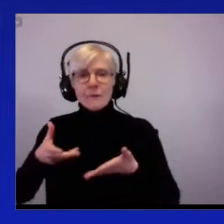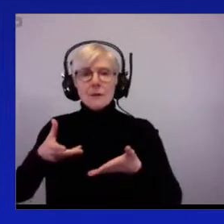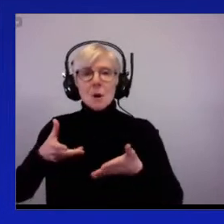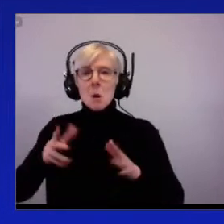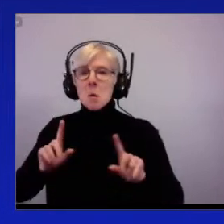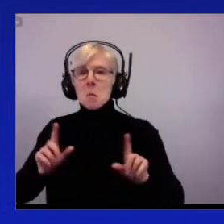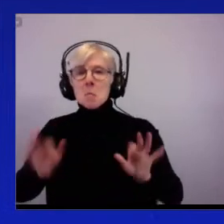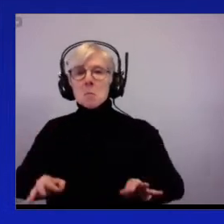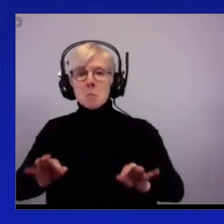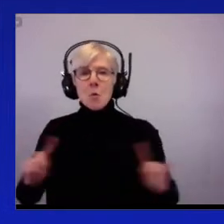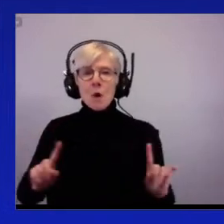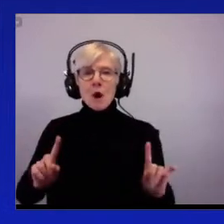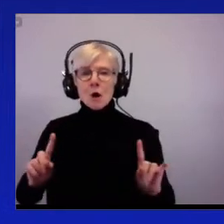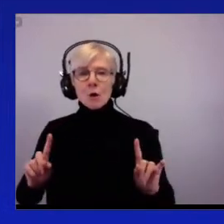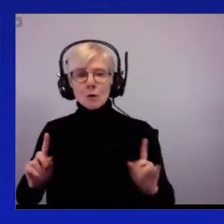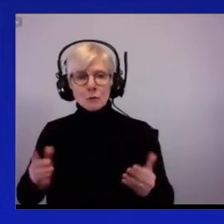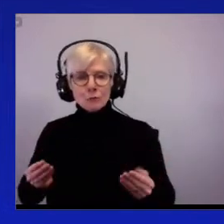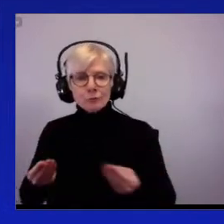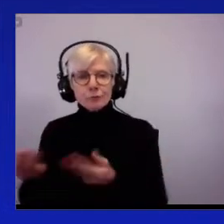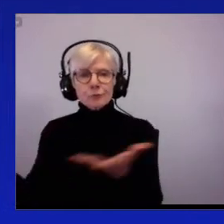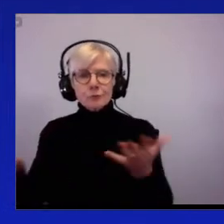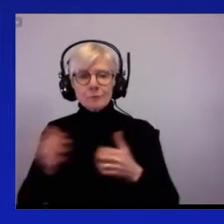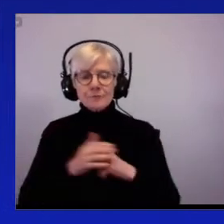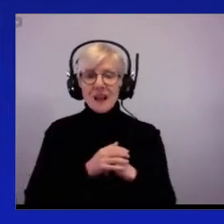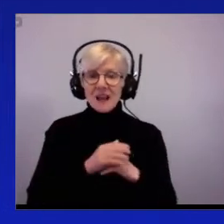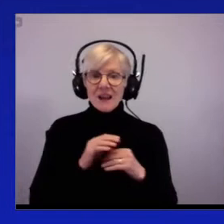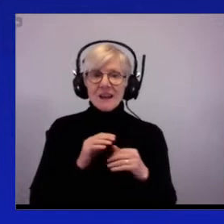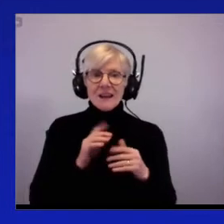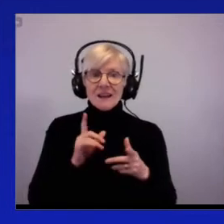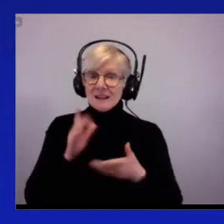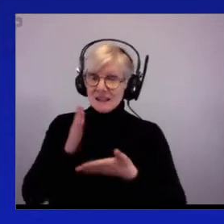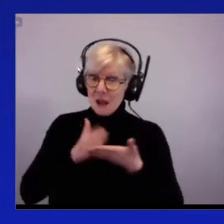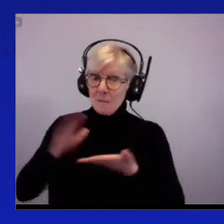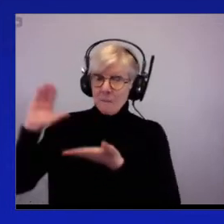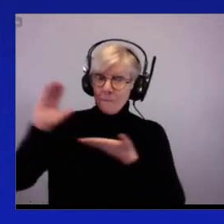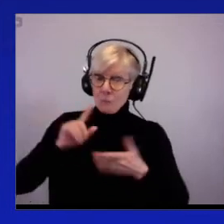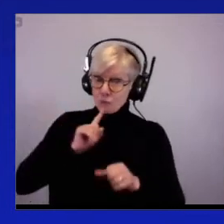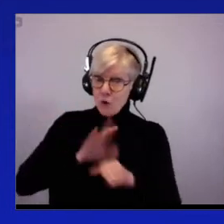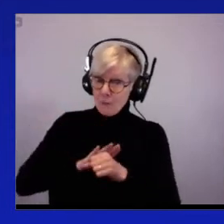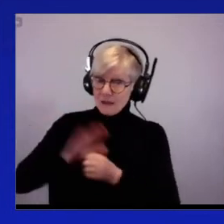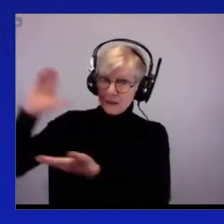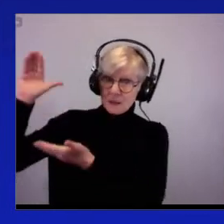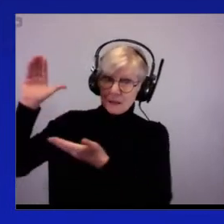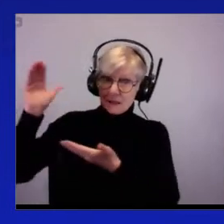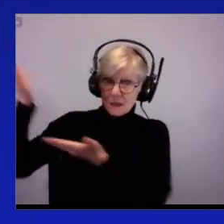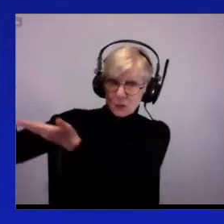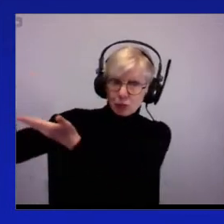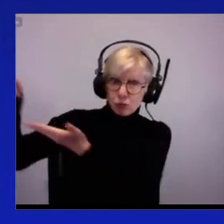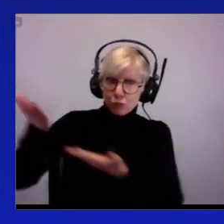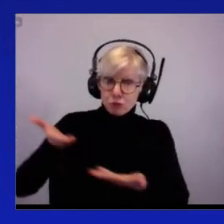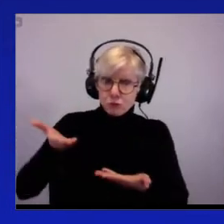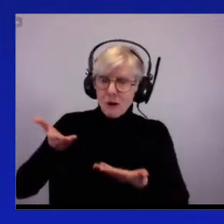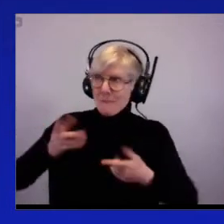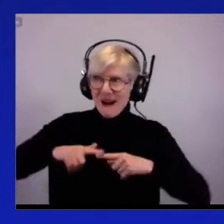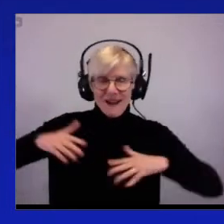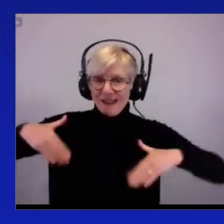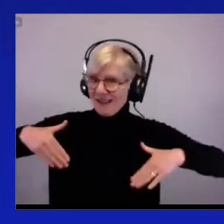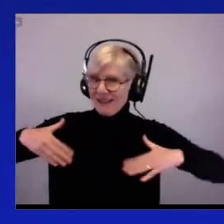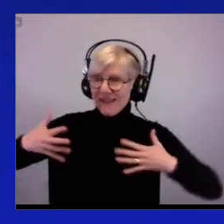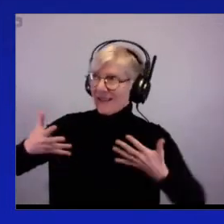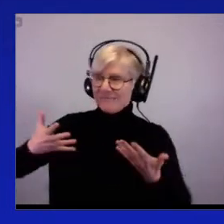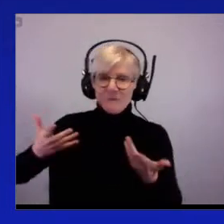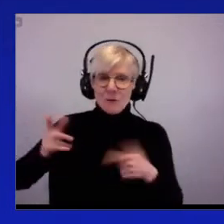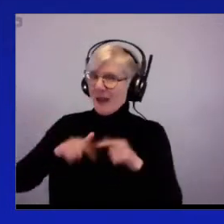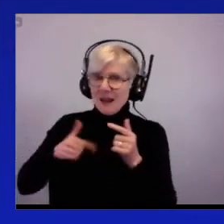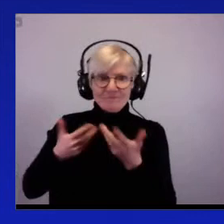there have been numbers put out, batches that we're supposed to get, but I think the more prudent thing now is to